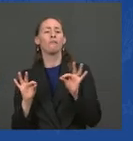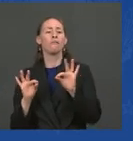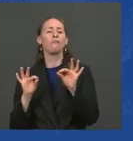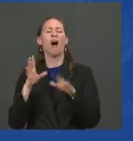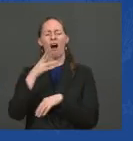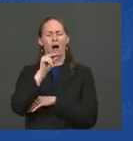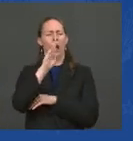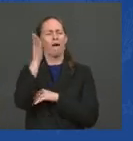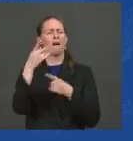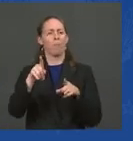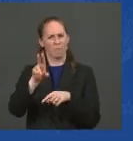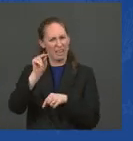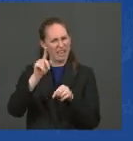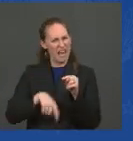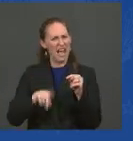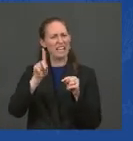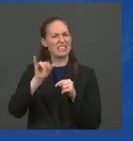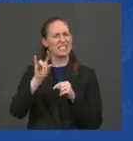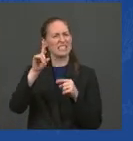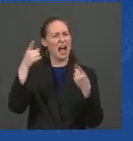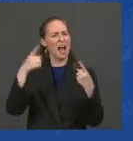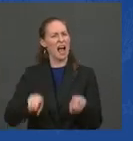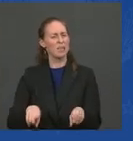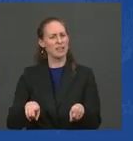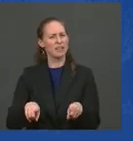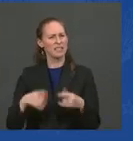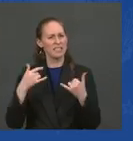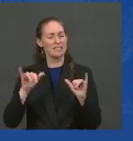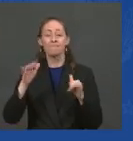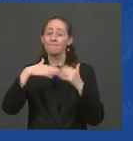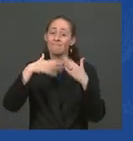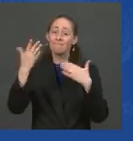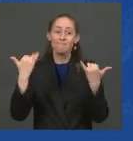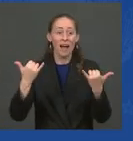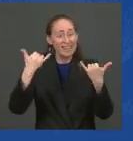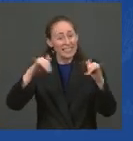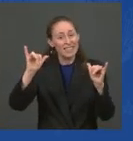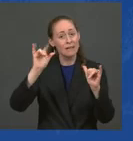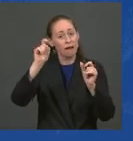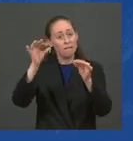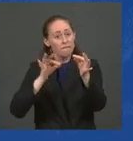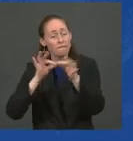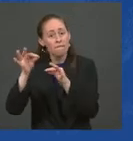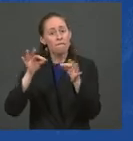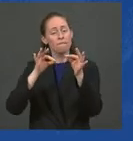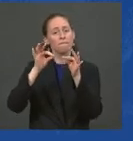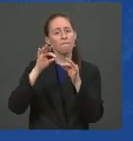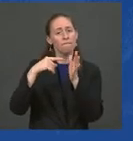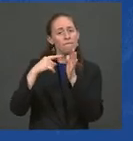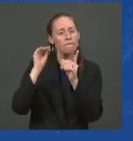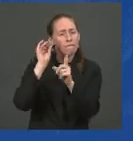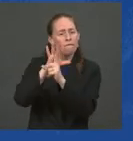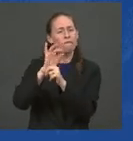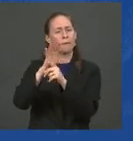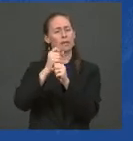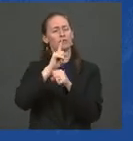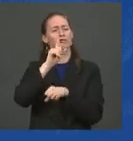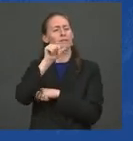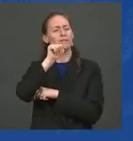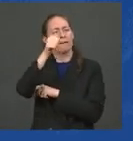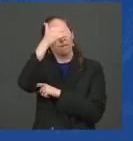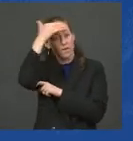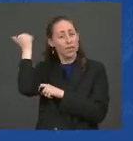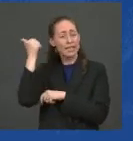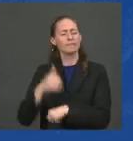have to guard against to this day has to be watched. Chris, as you heard me say many